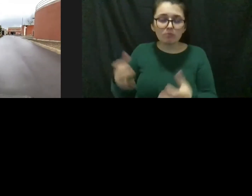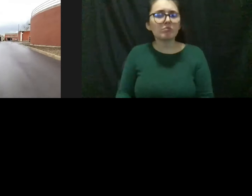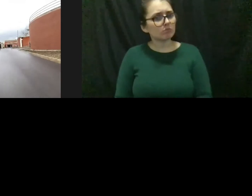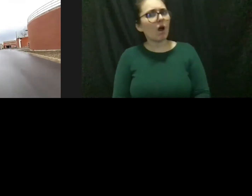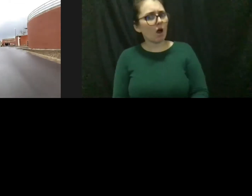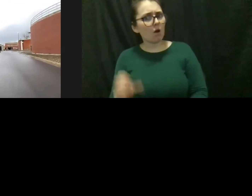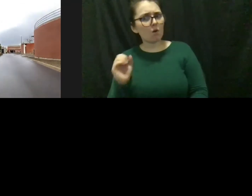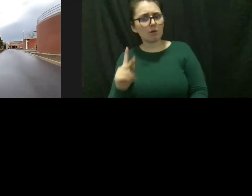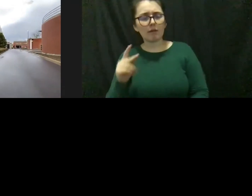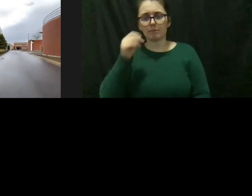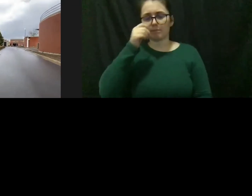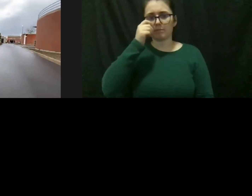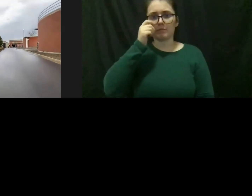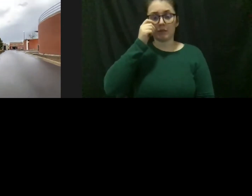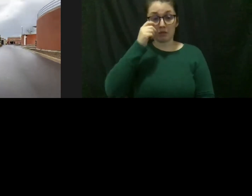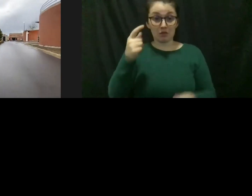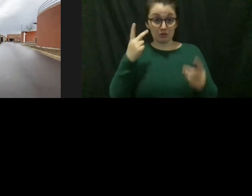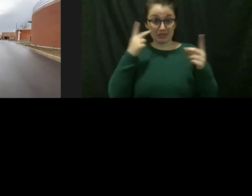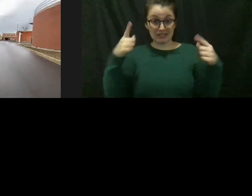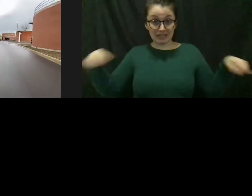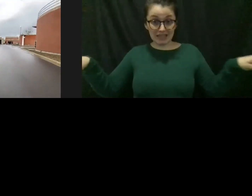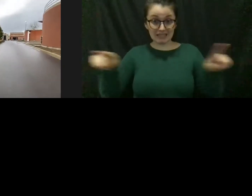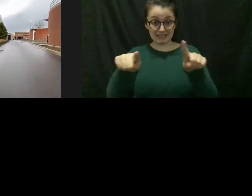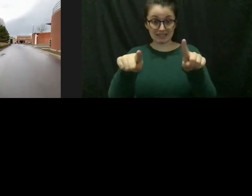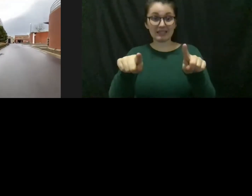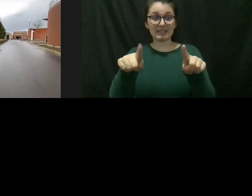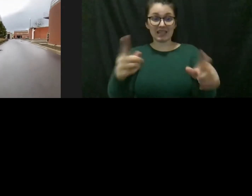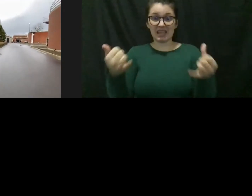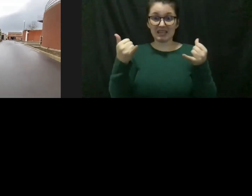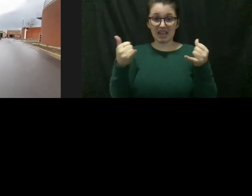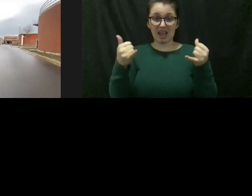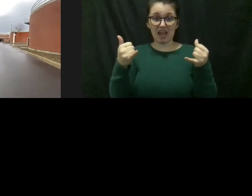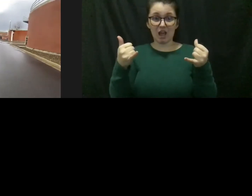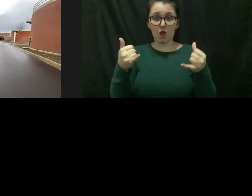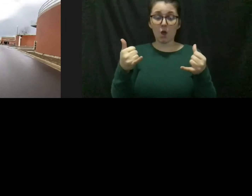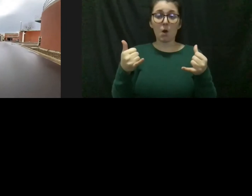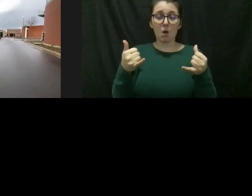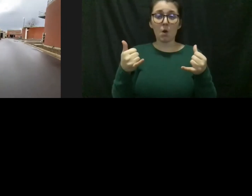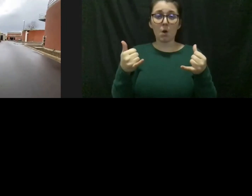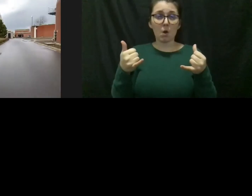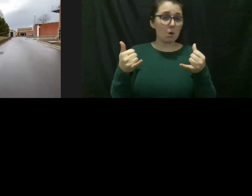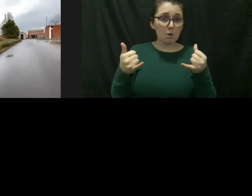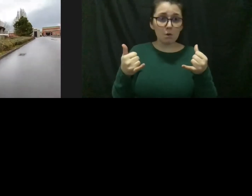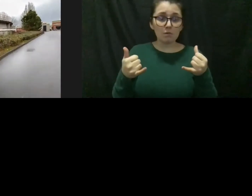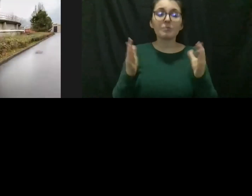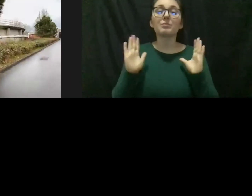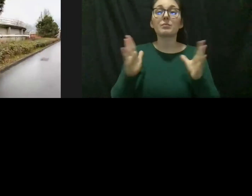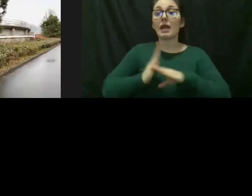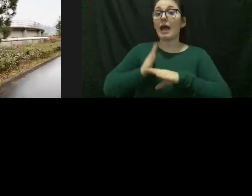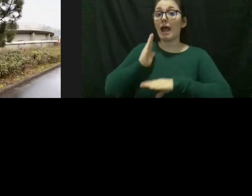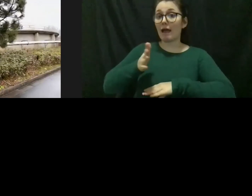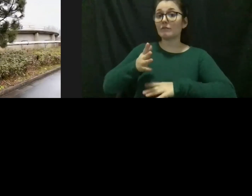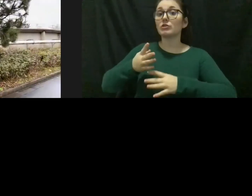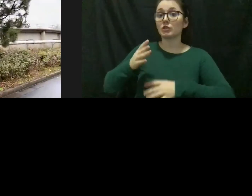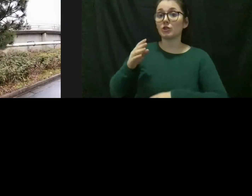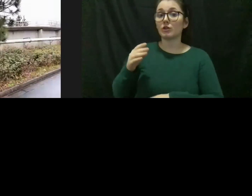So all of this is filled with. This is so after the primary clarifiers, which is